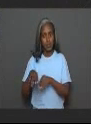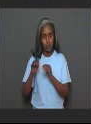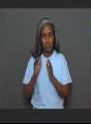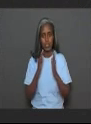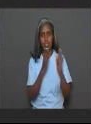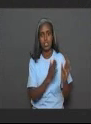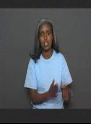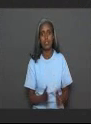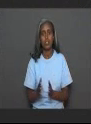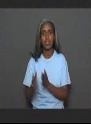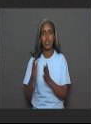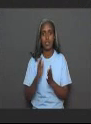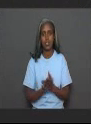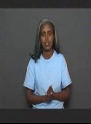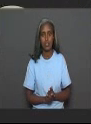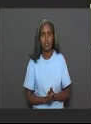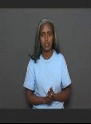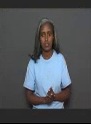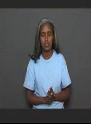Students, let's get ready.